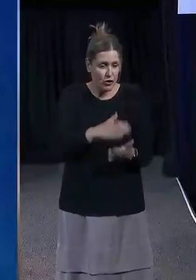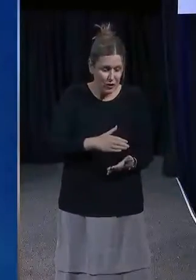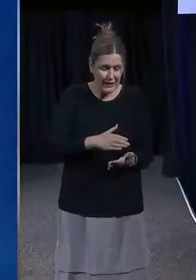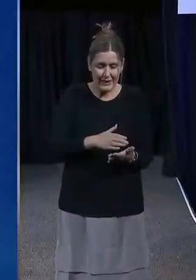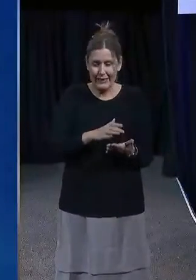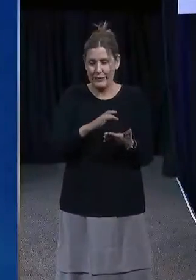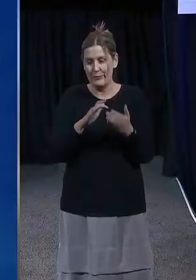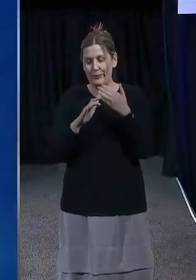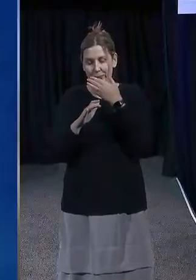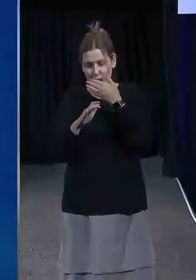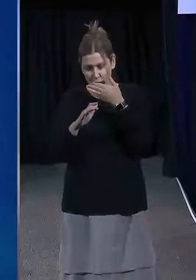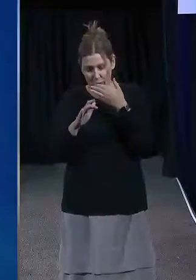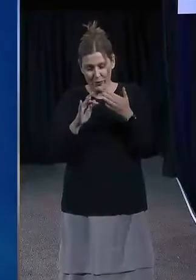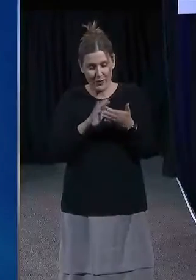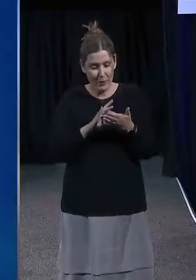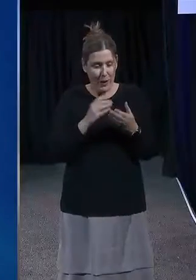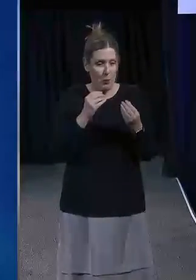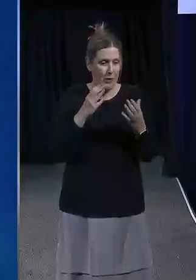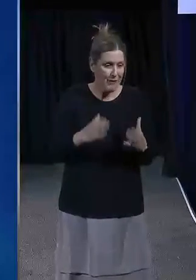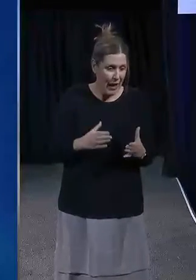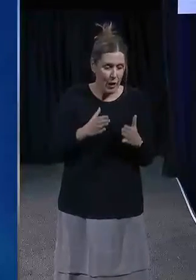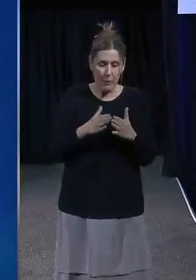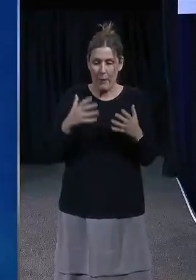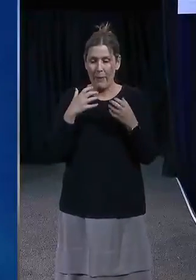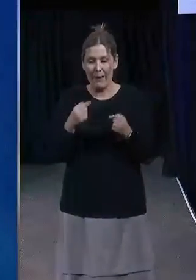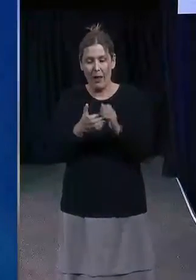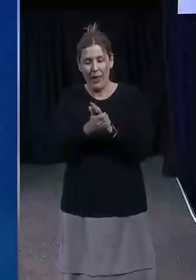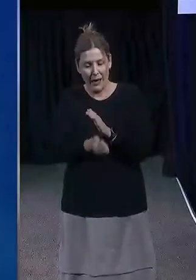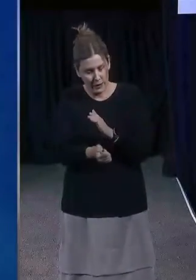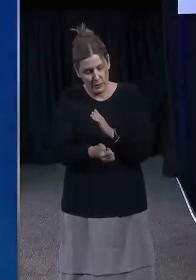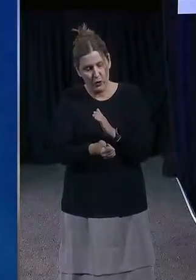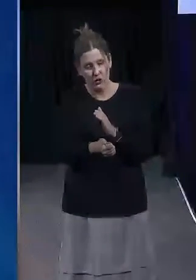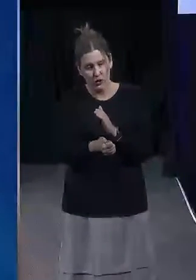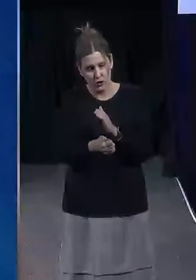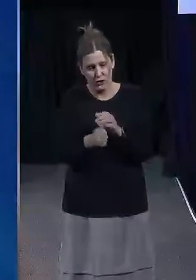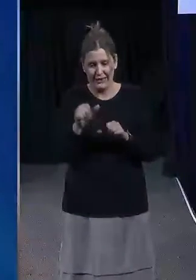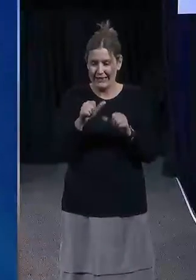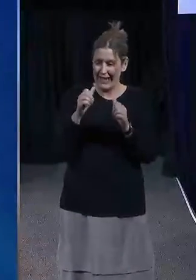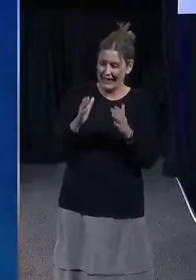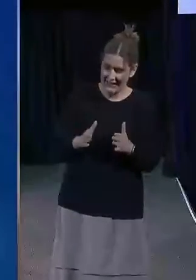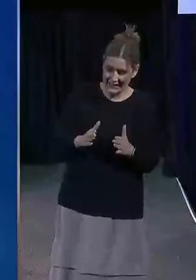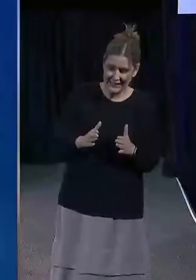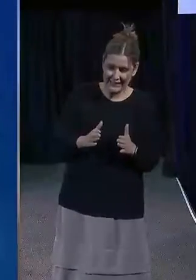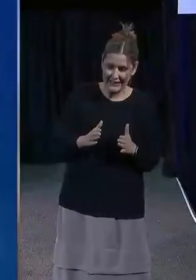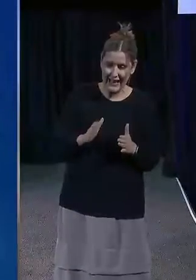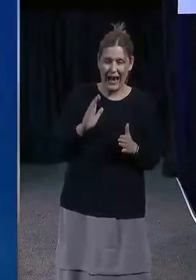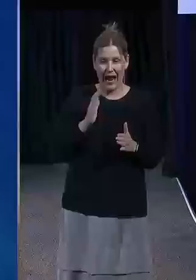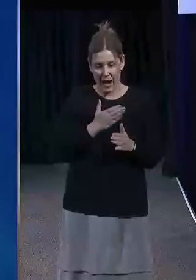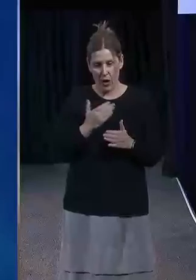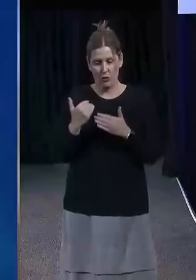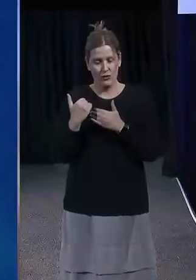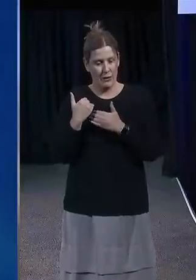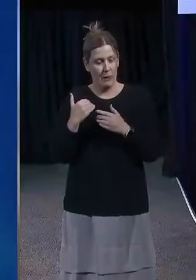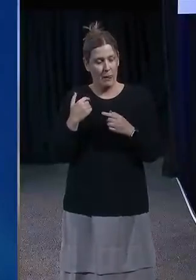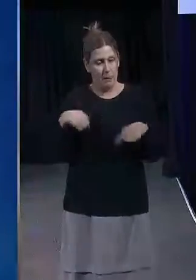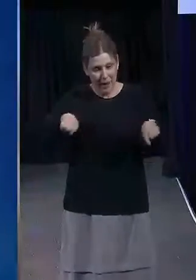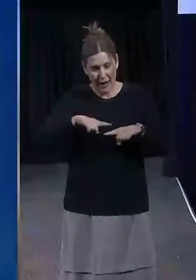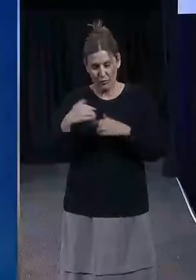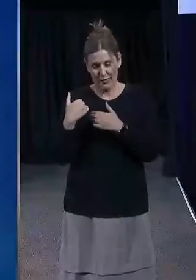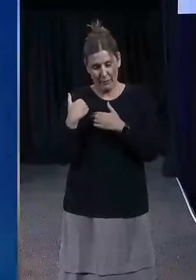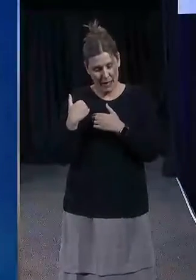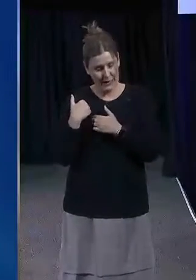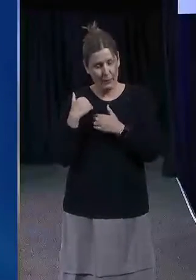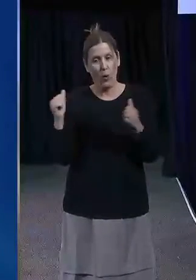medical public health experts, scientists are responsible, along